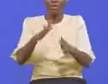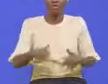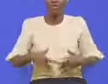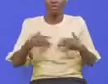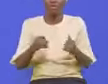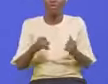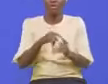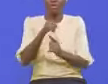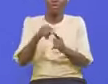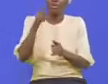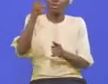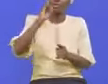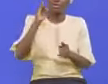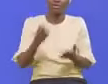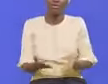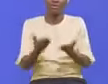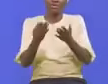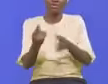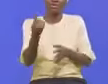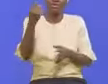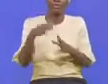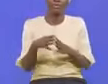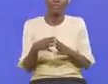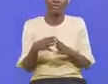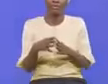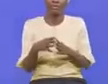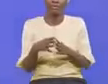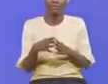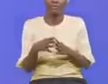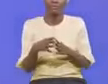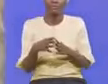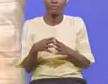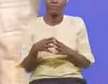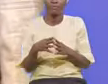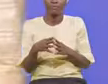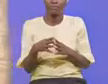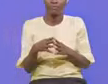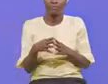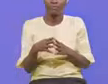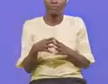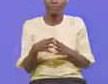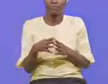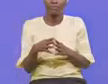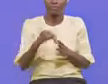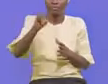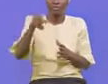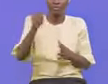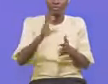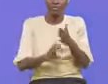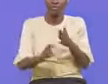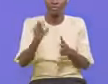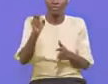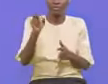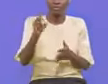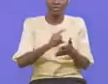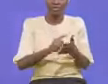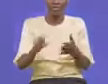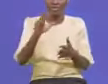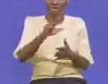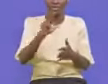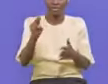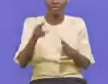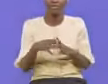is lifted up. Hey, neighbor, ko reji? Mo po chiko ko la toji po ava. In John chapter 12, verse 32. Yohana